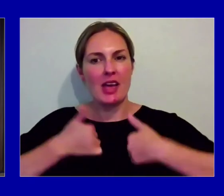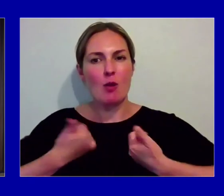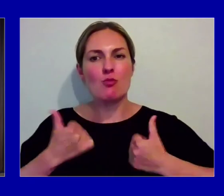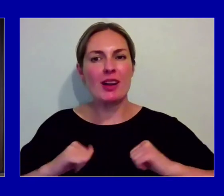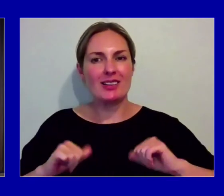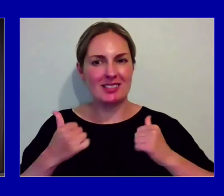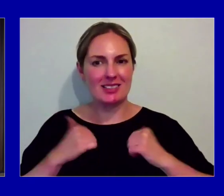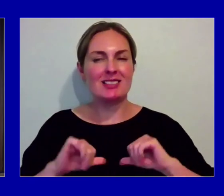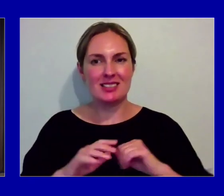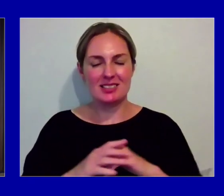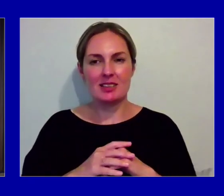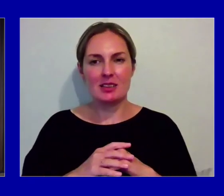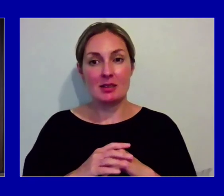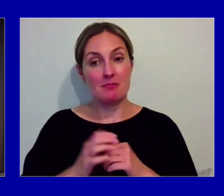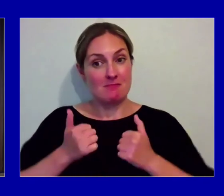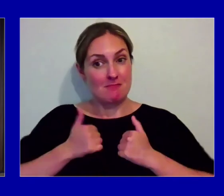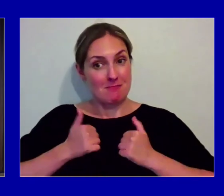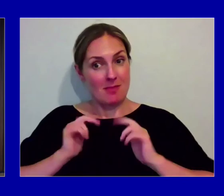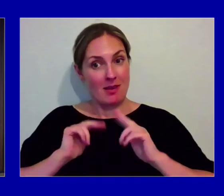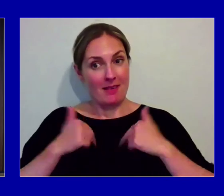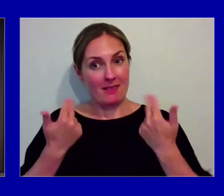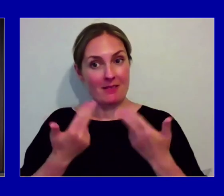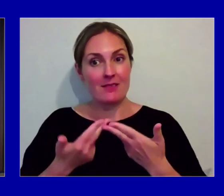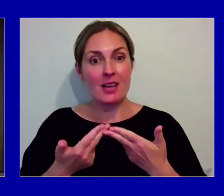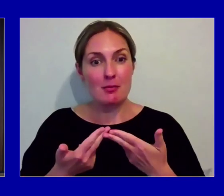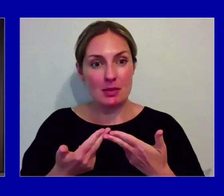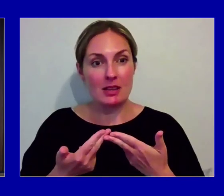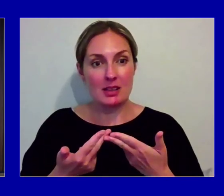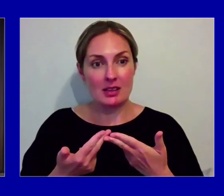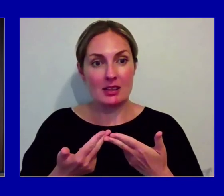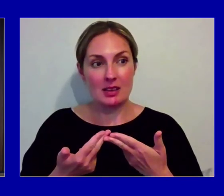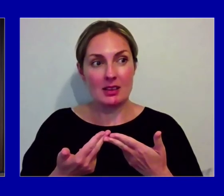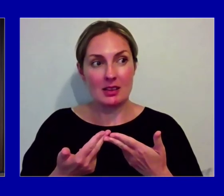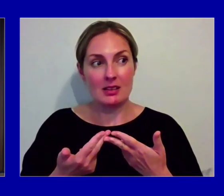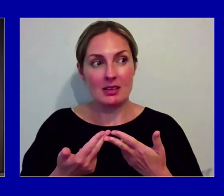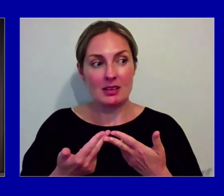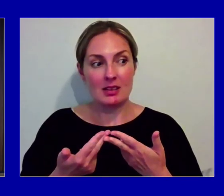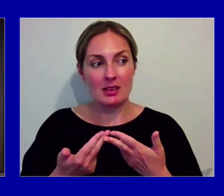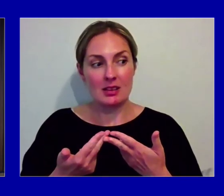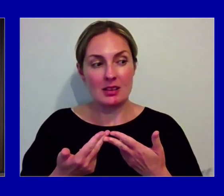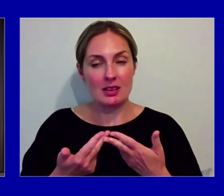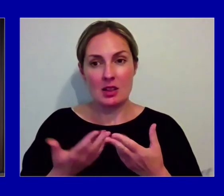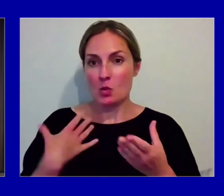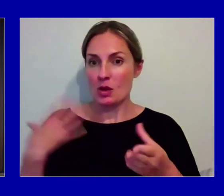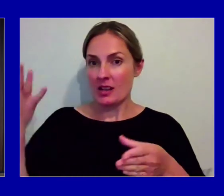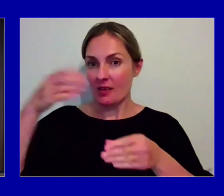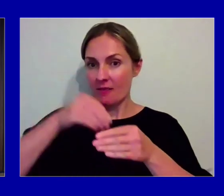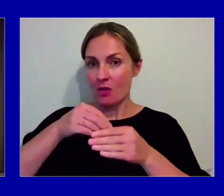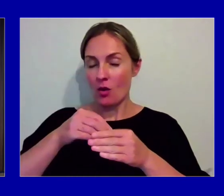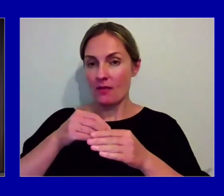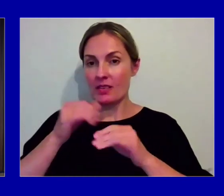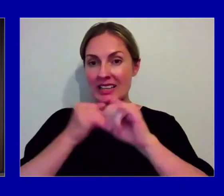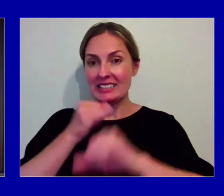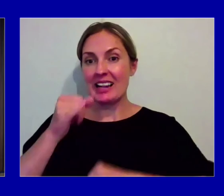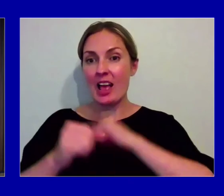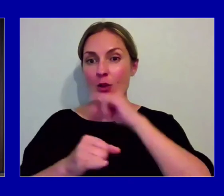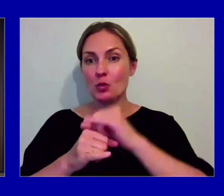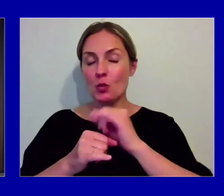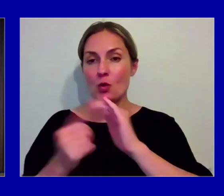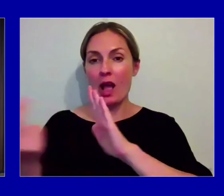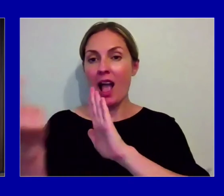uh, we were involved in Tandaram, uh, for, uh, the International Arts Festival opening in Melbourne. And we did that